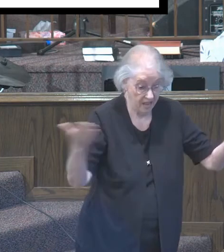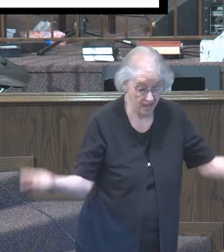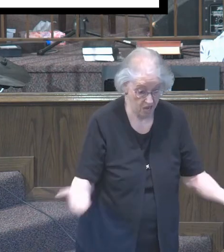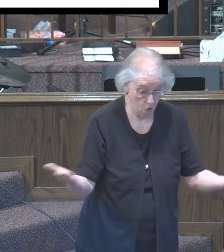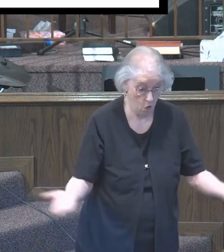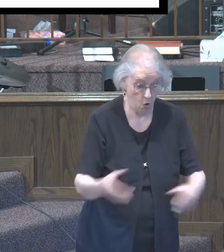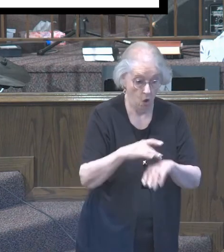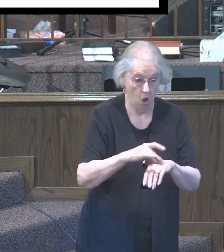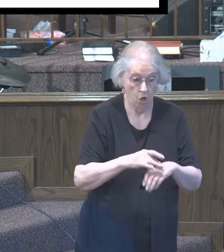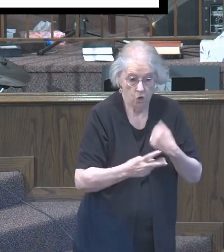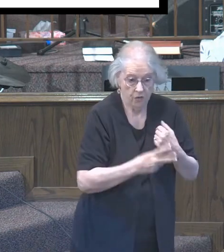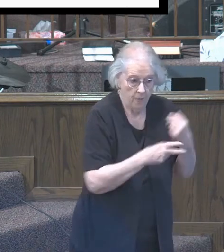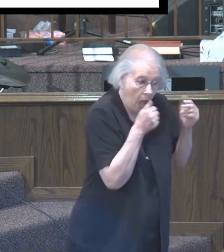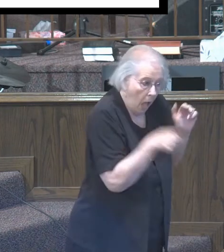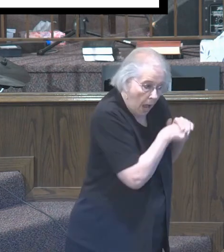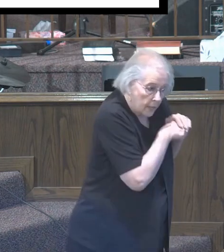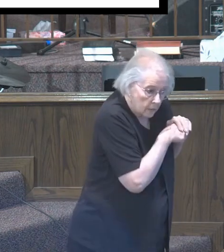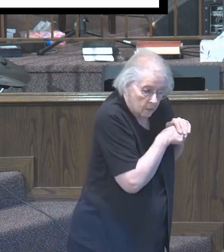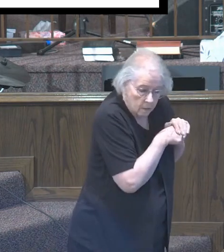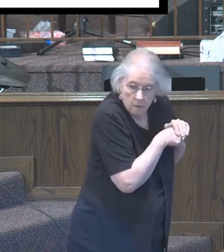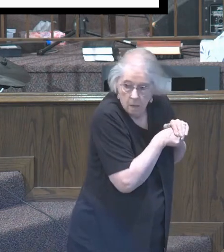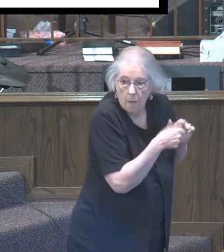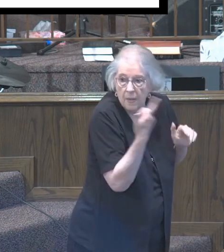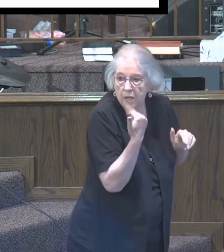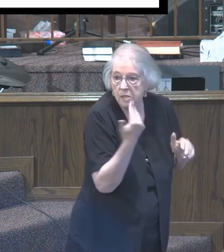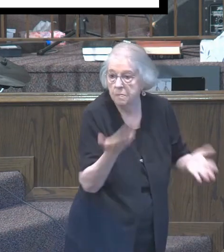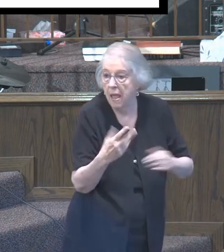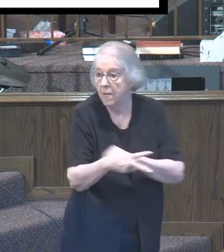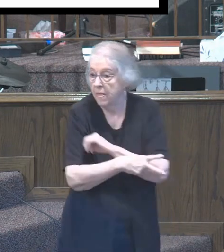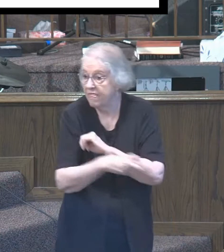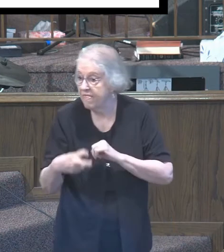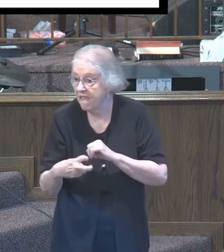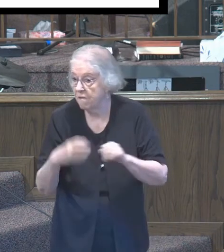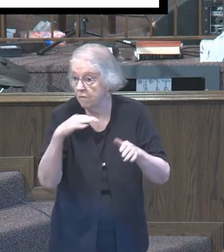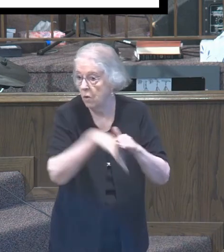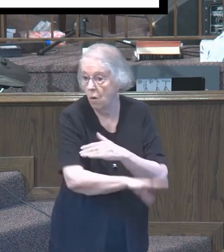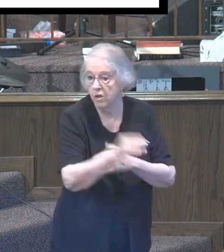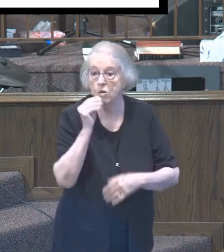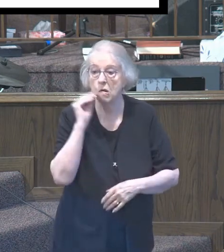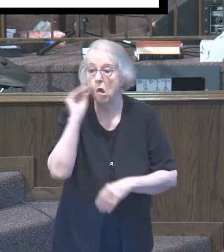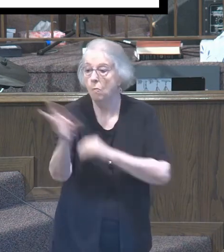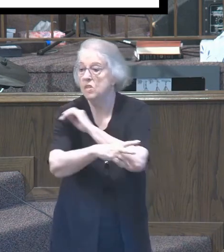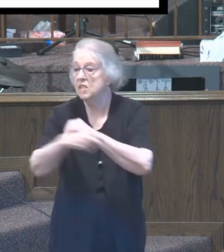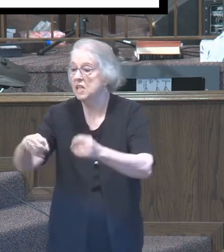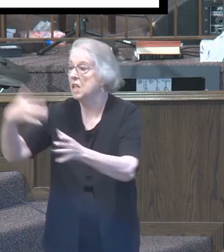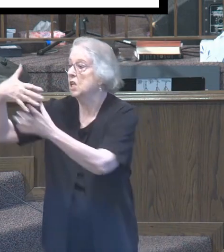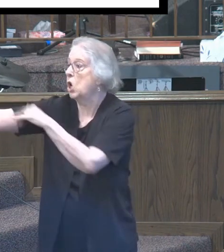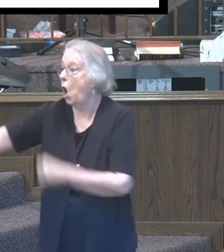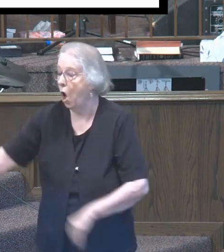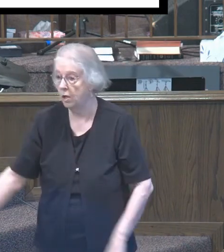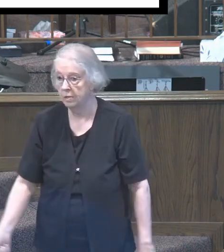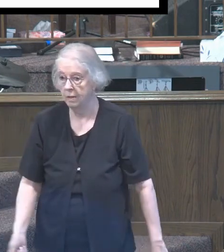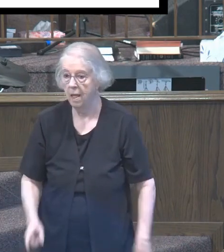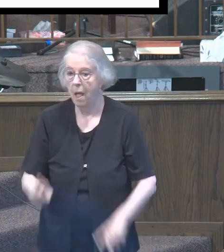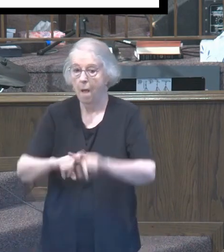moth and rust and burglars. It's obvious, isn't it? The place where your treasure is the place where you